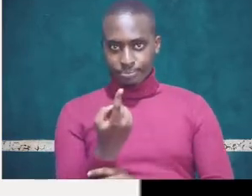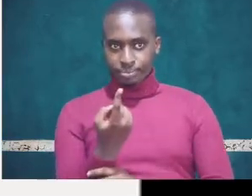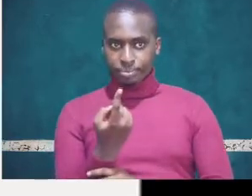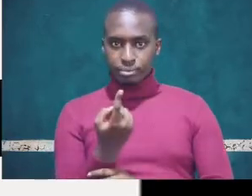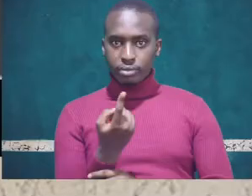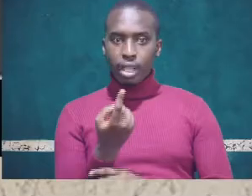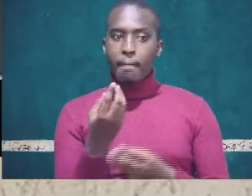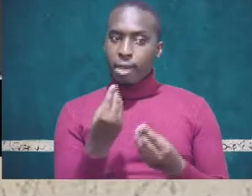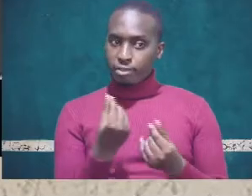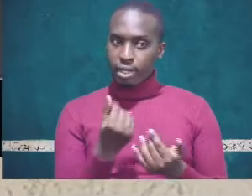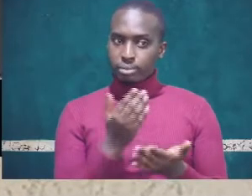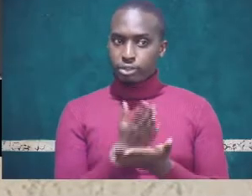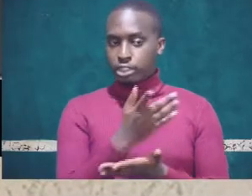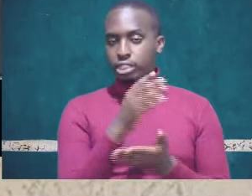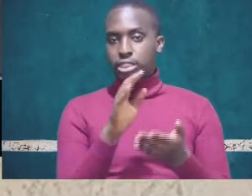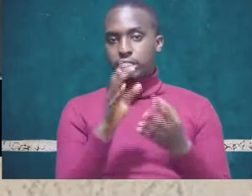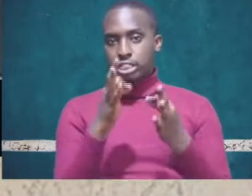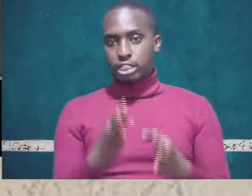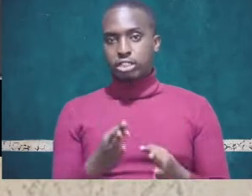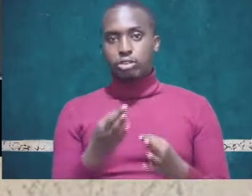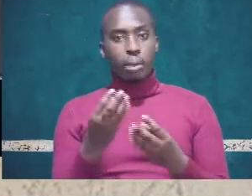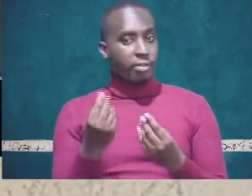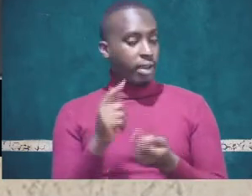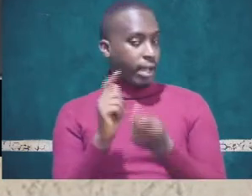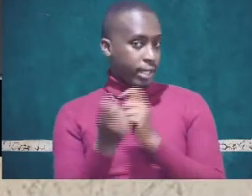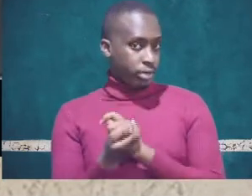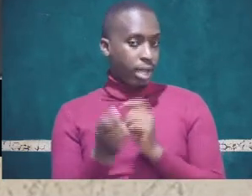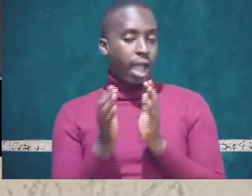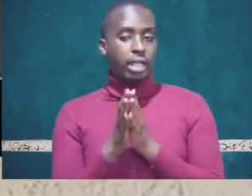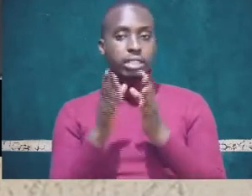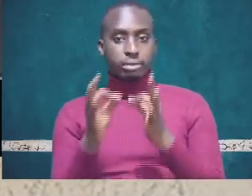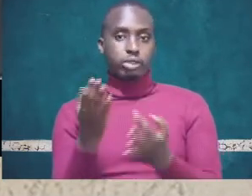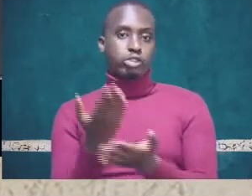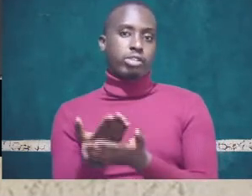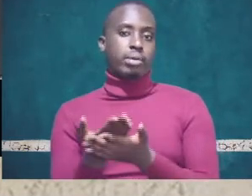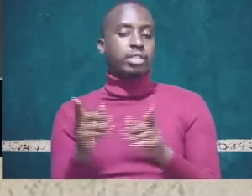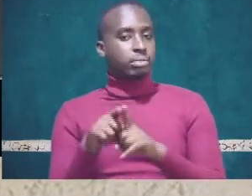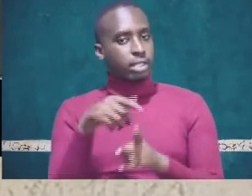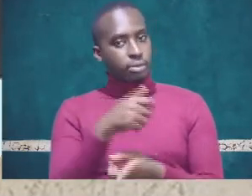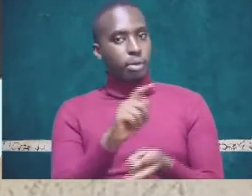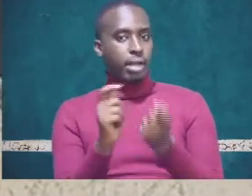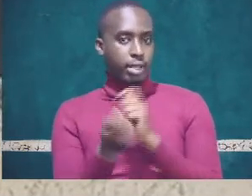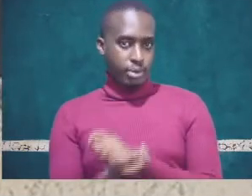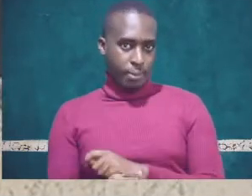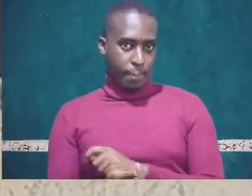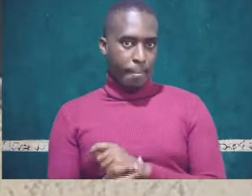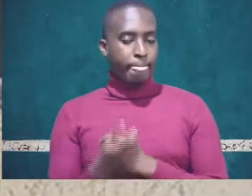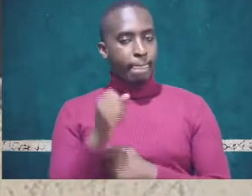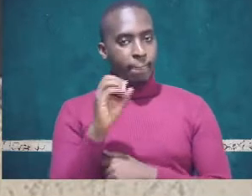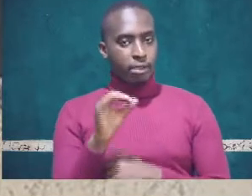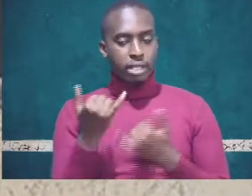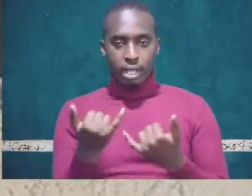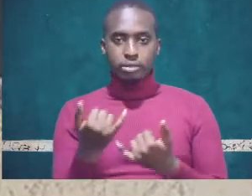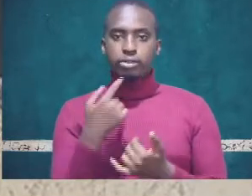the prices or the price of this commodity is changing, and the quantity demanded is also changing. So now